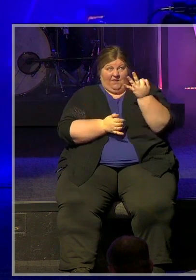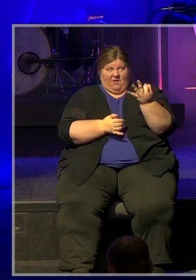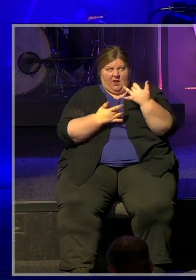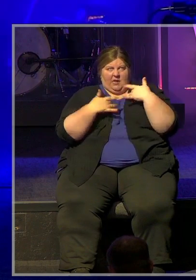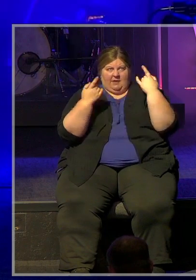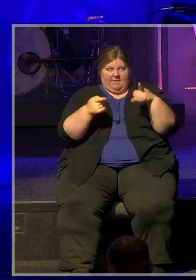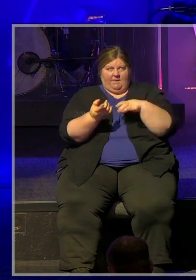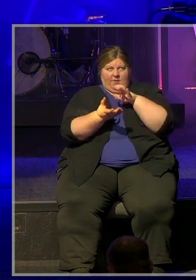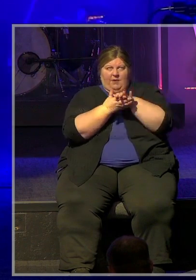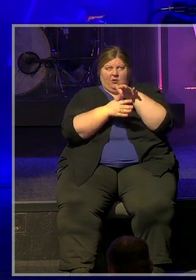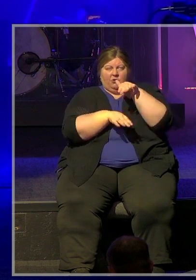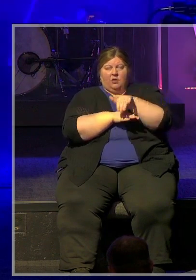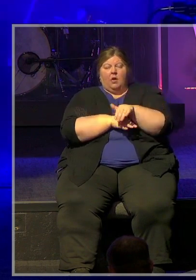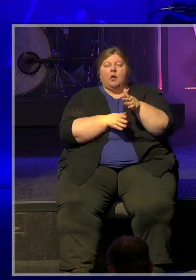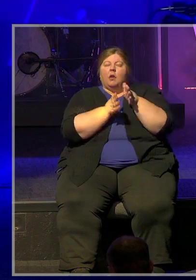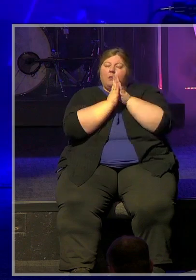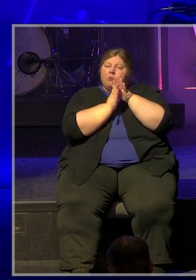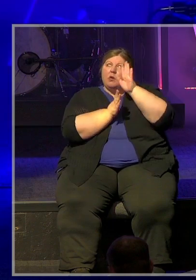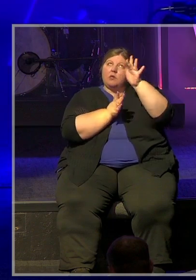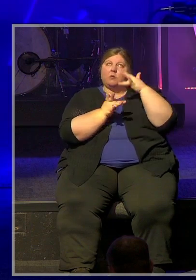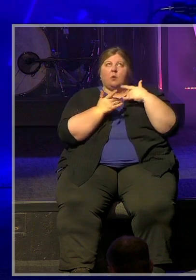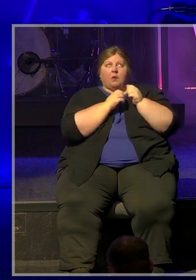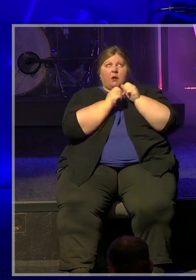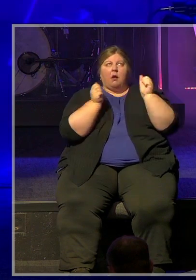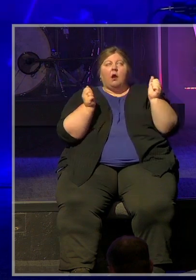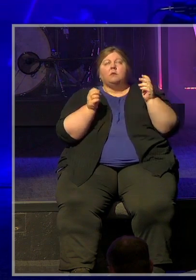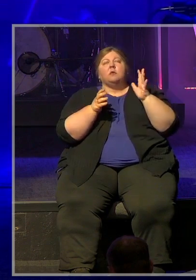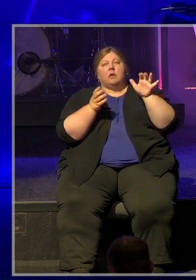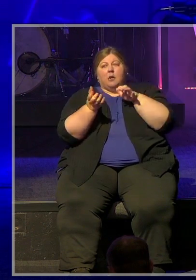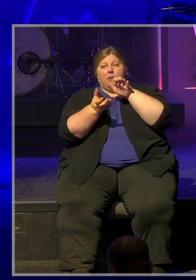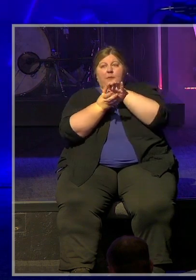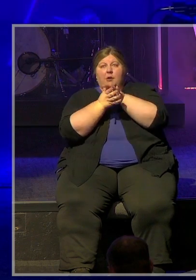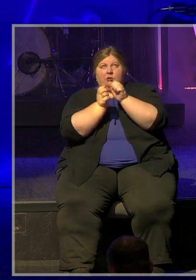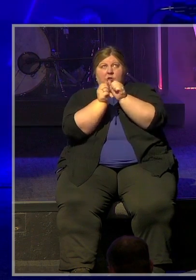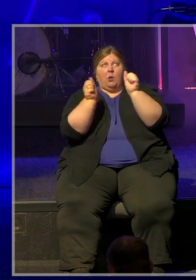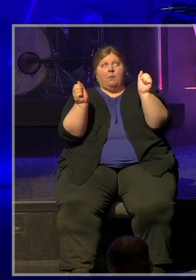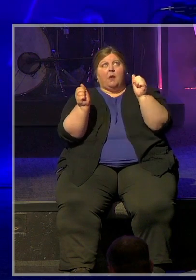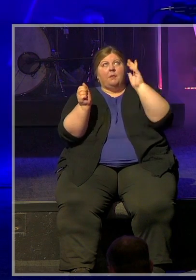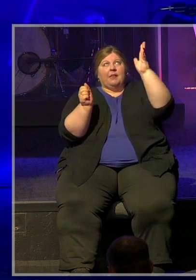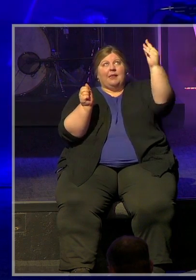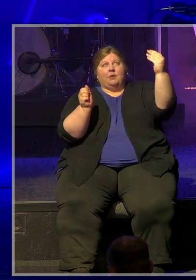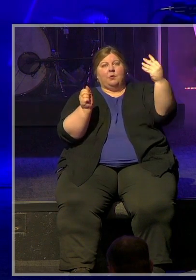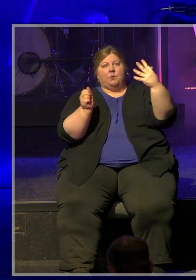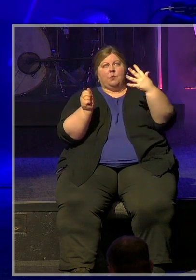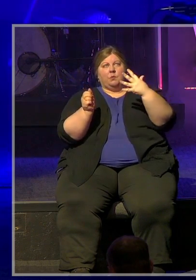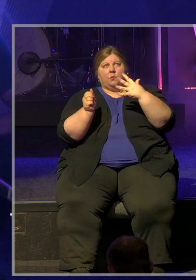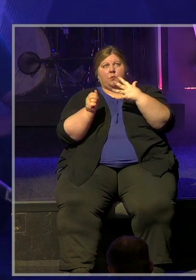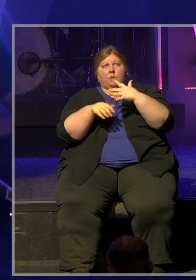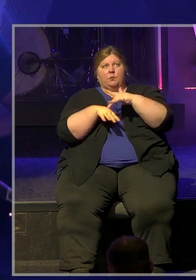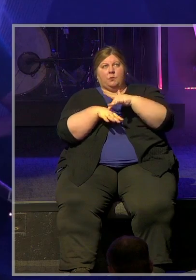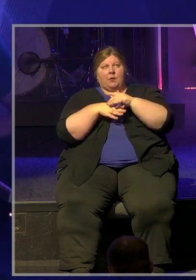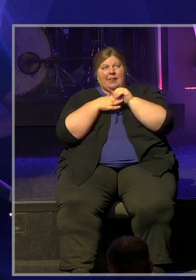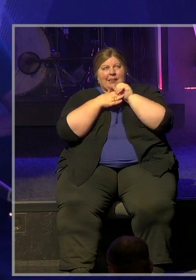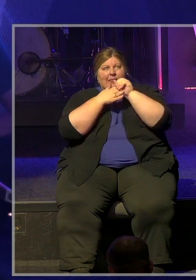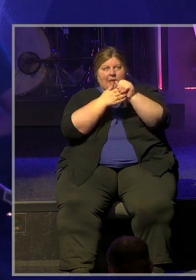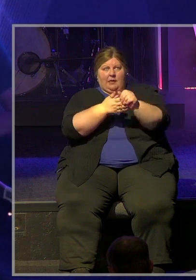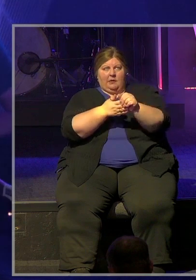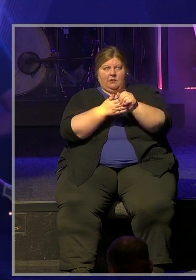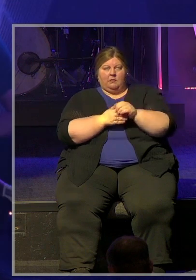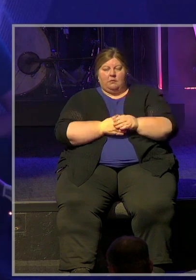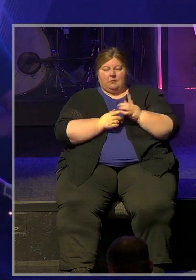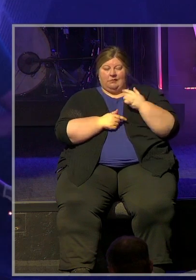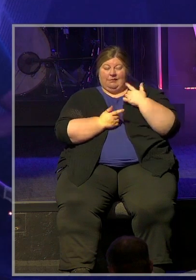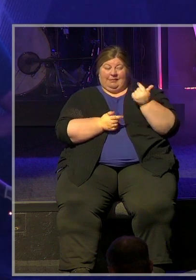I pray, Father, that we would open our hearts and open our marriages and allow you to lead them and you be the center. Father, over the last 18 or